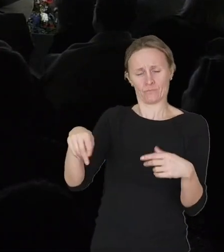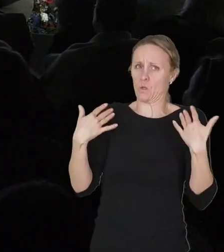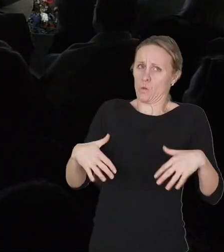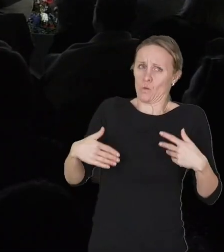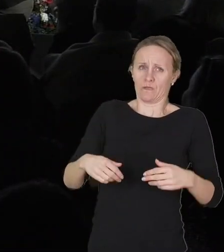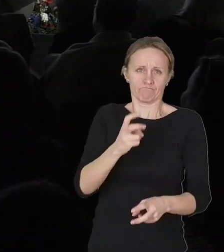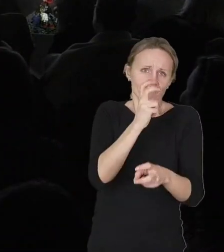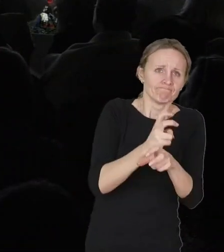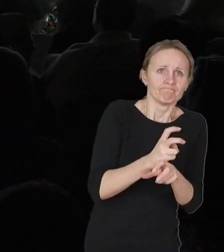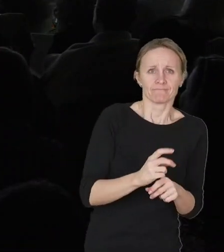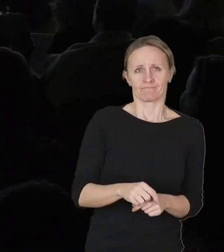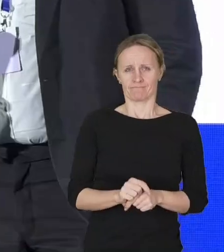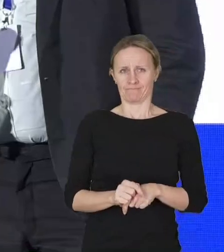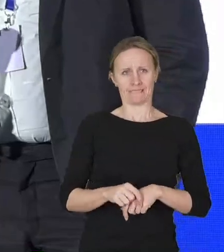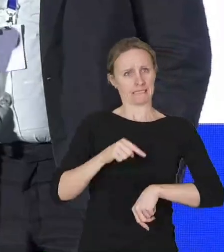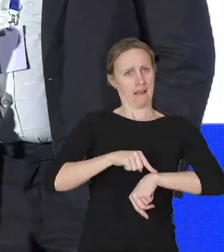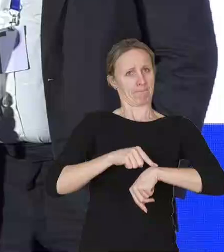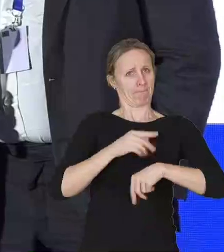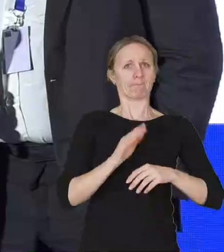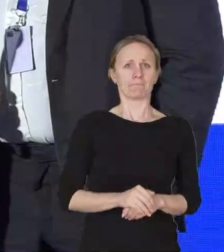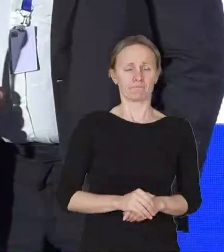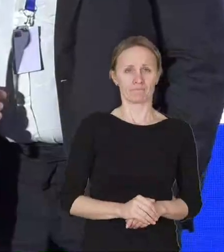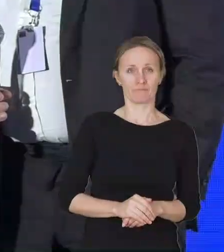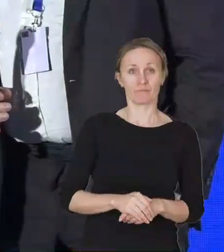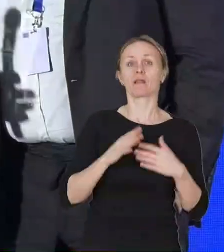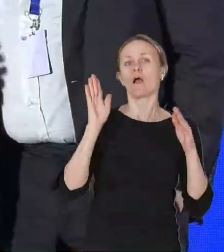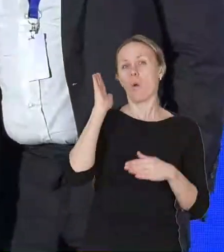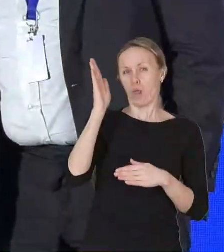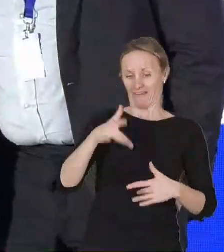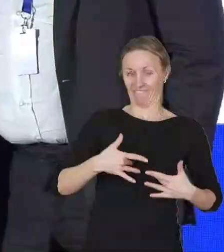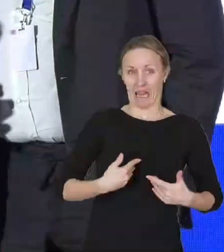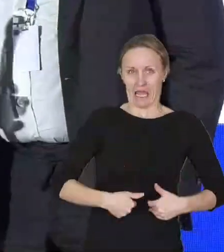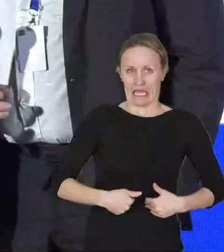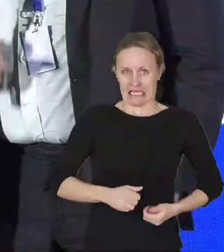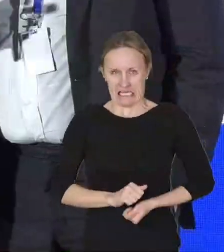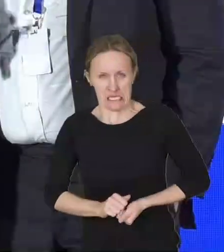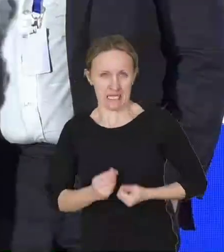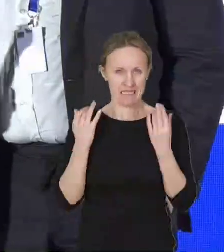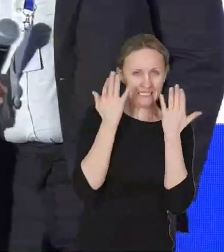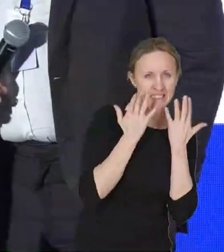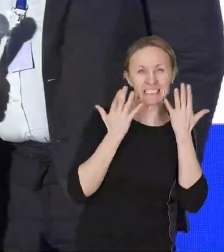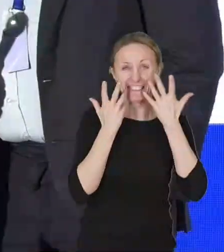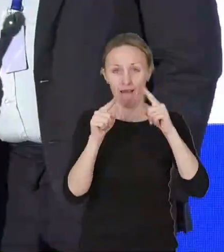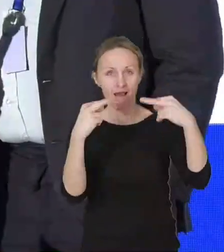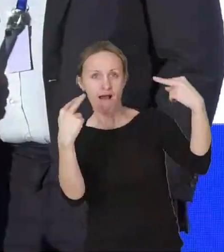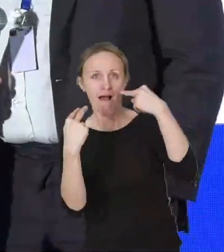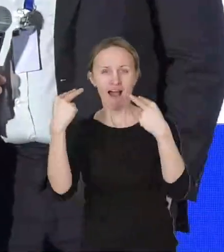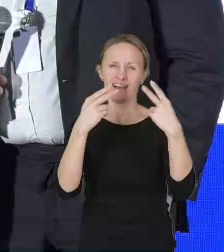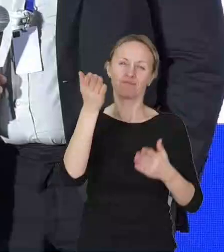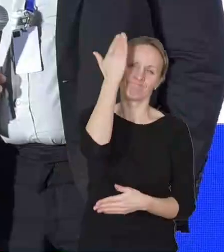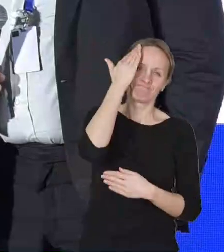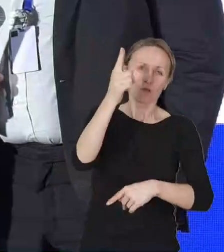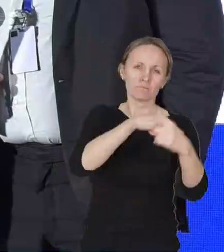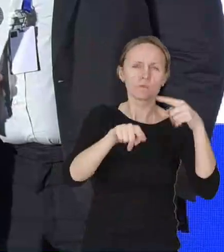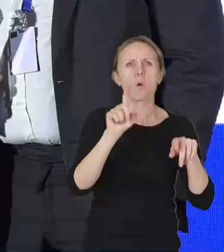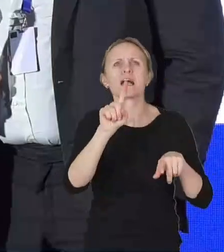certain digestive processes which, you know, what happens with the blood and the tension.